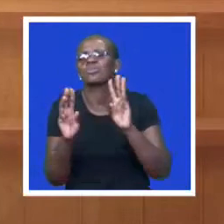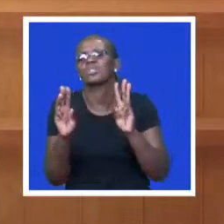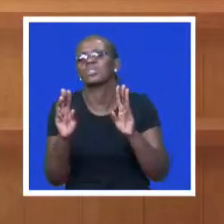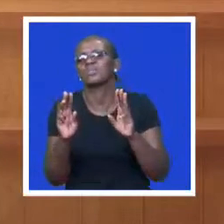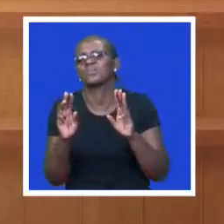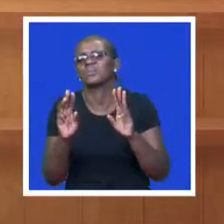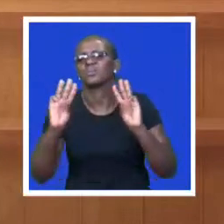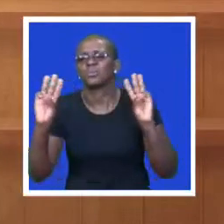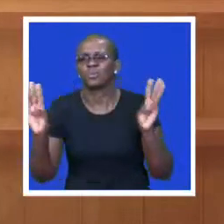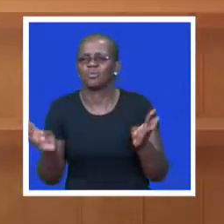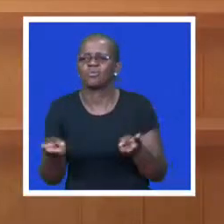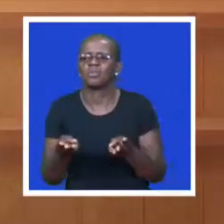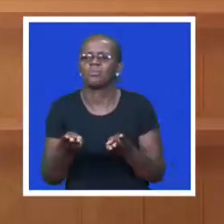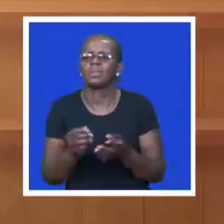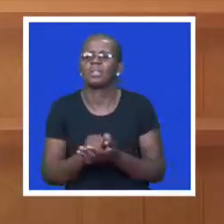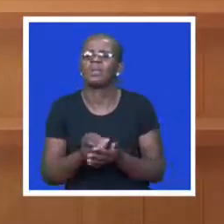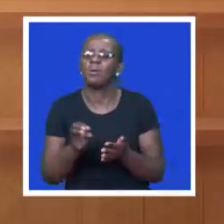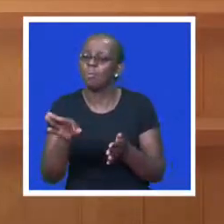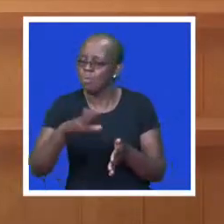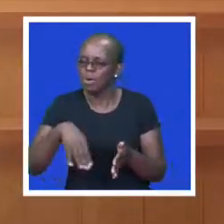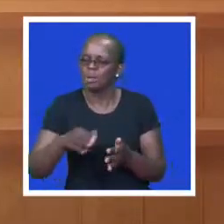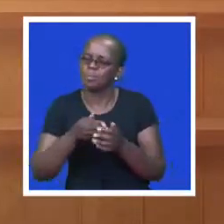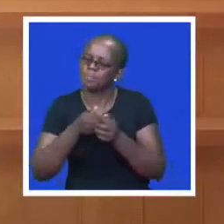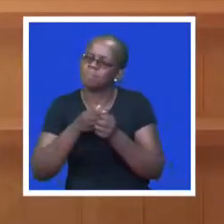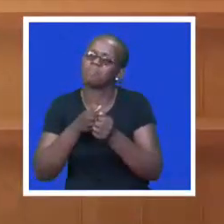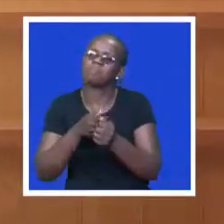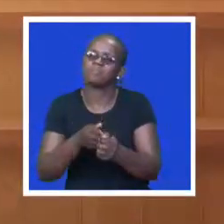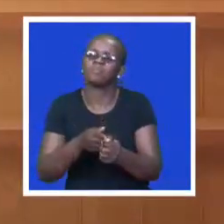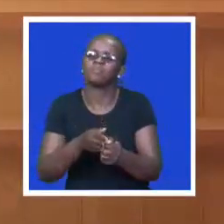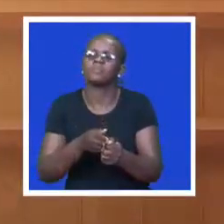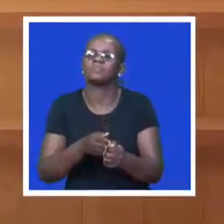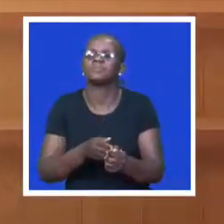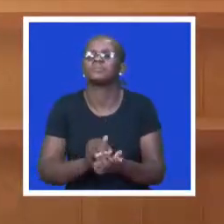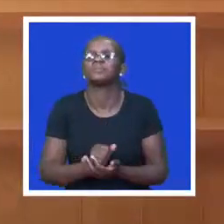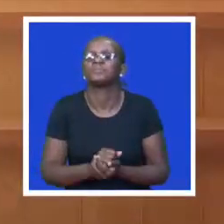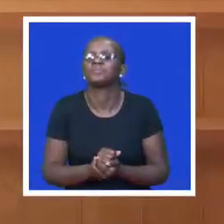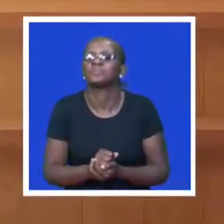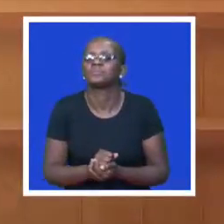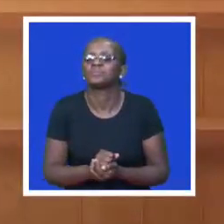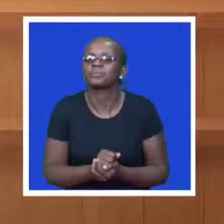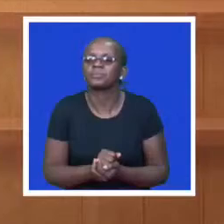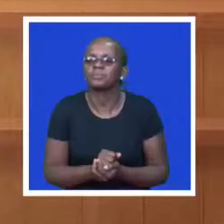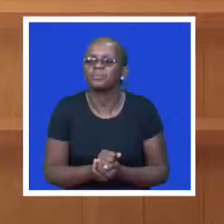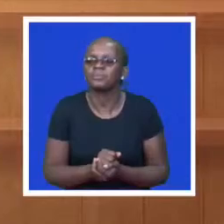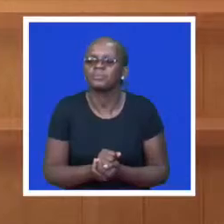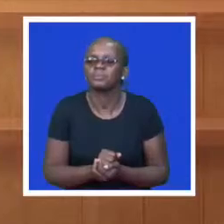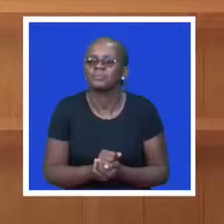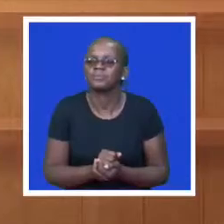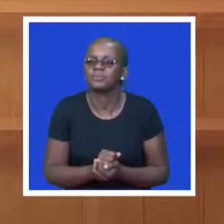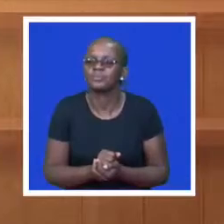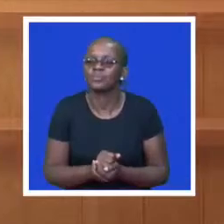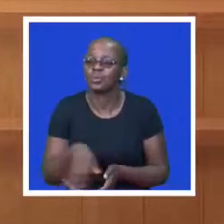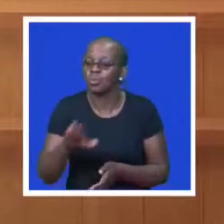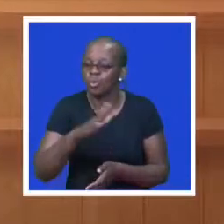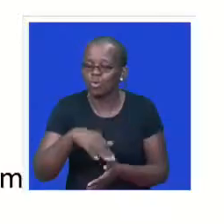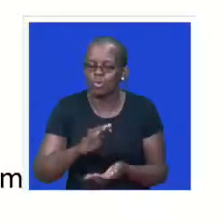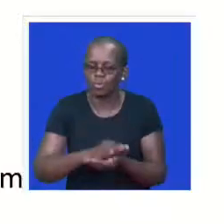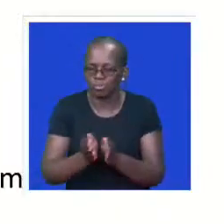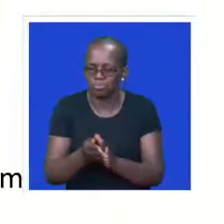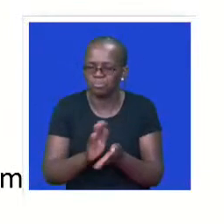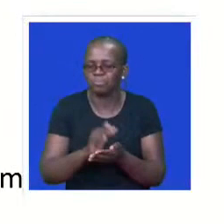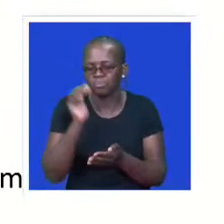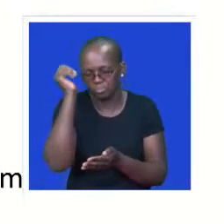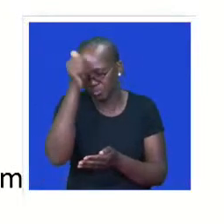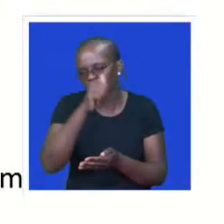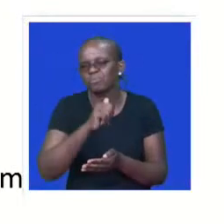to be leaders. Men are supposed to rule over us as women, dear learners. It is how God made it. And also